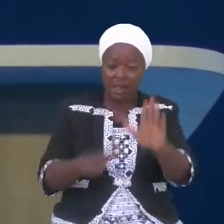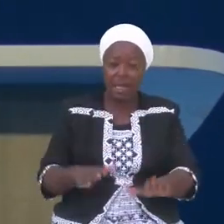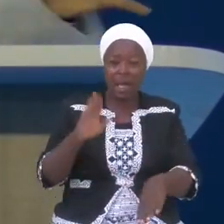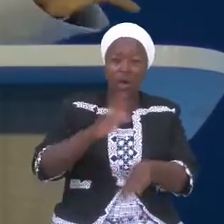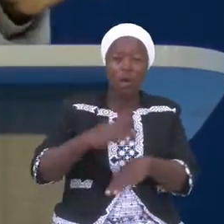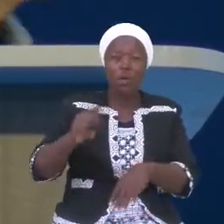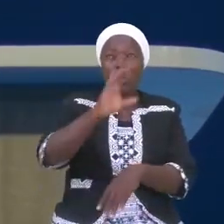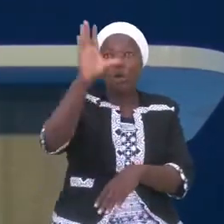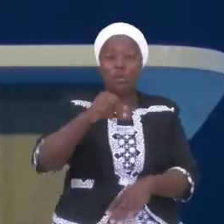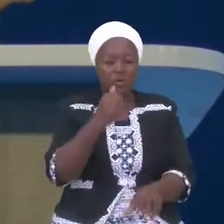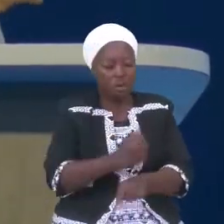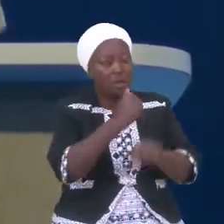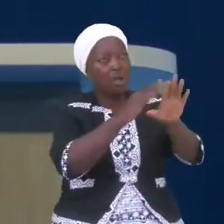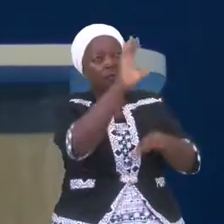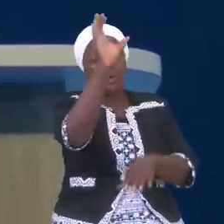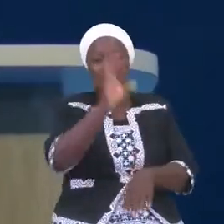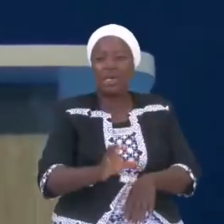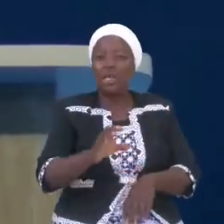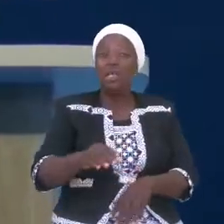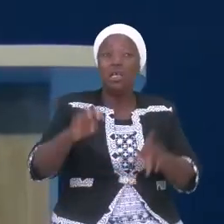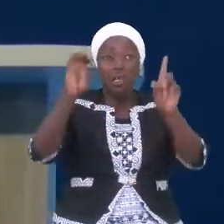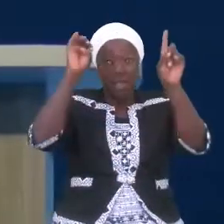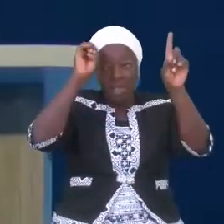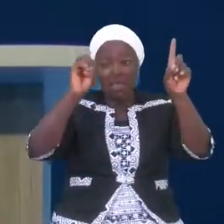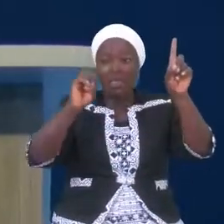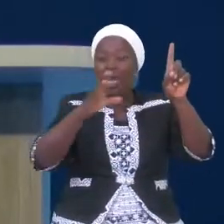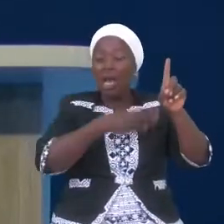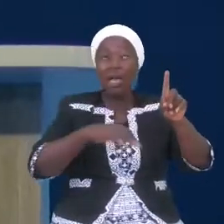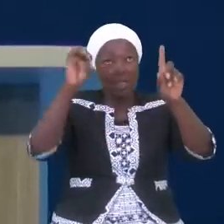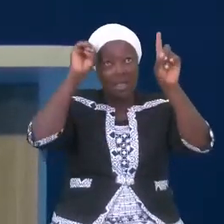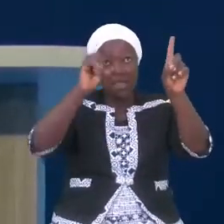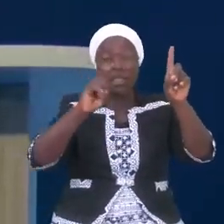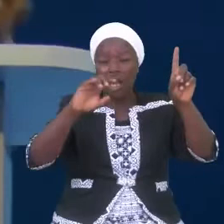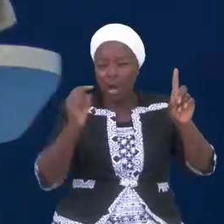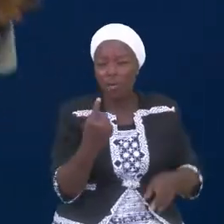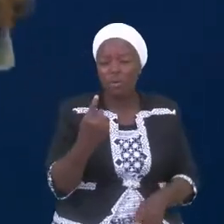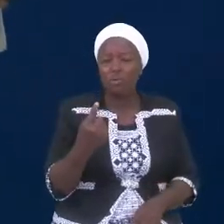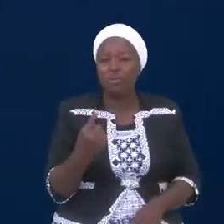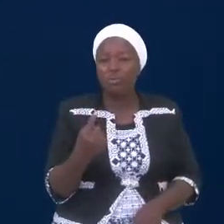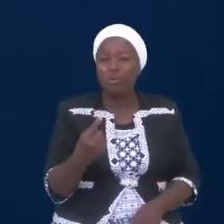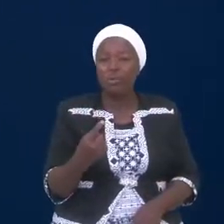the cross of Calvary, he and he alone,